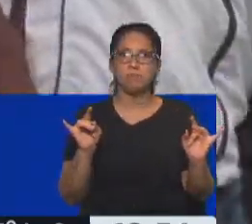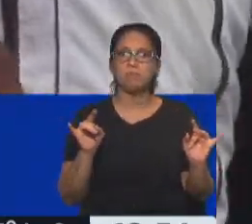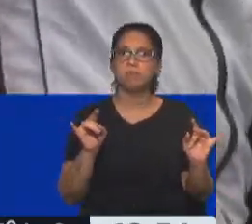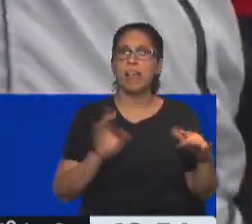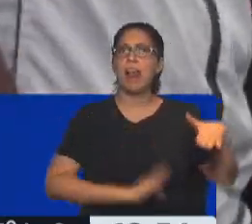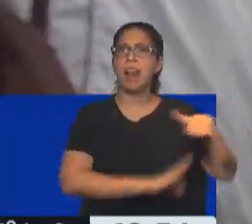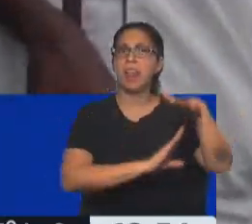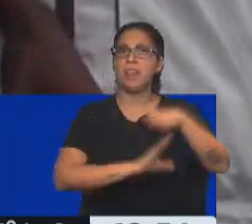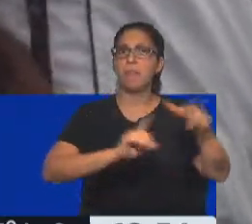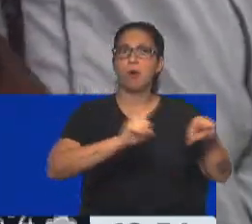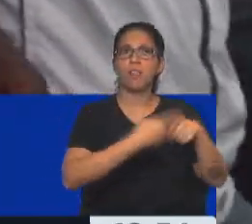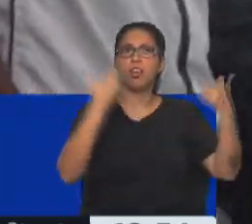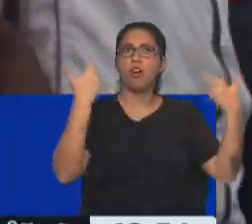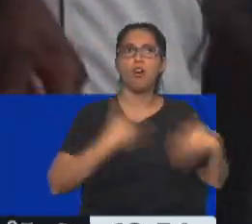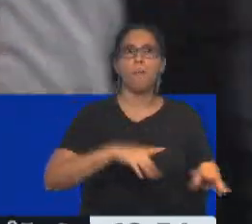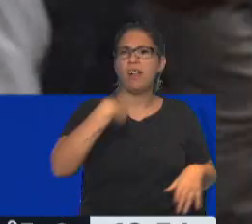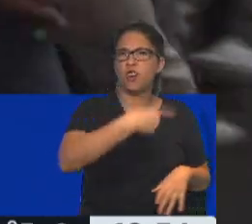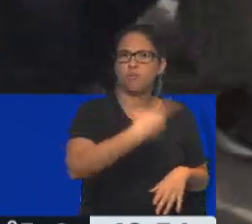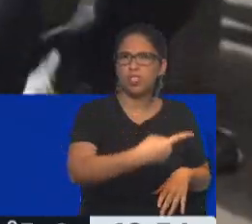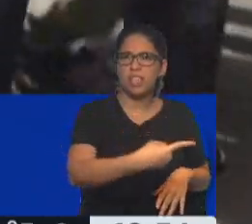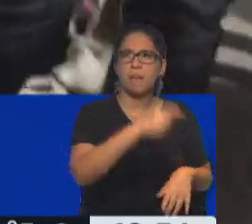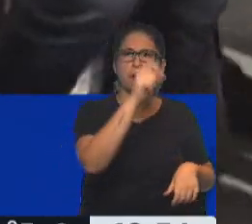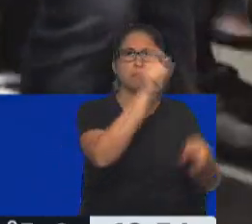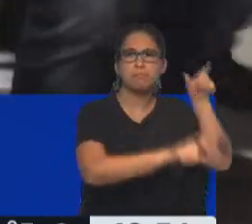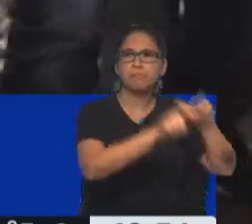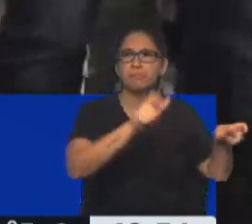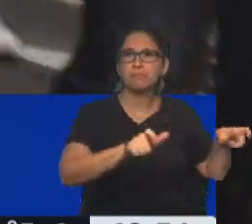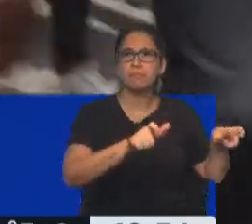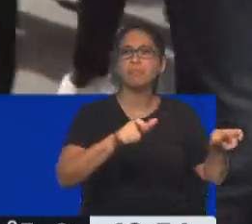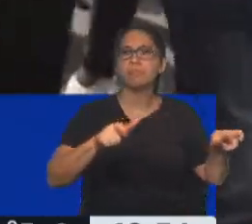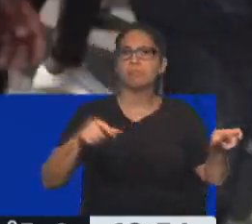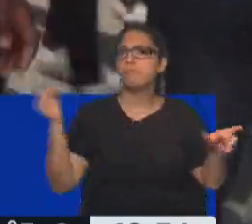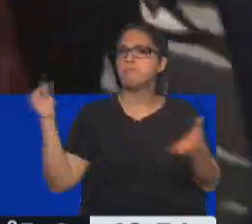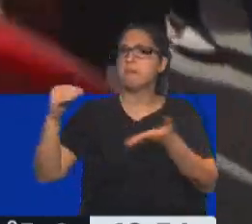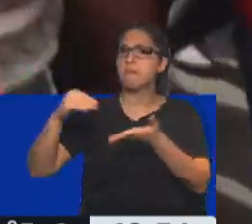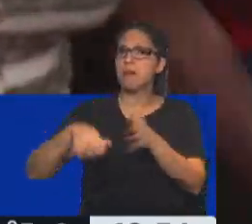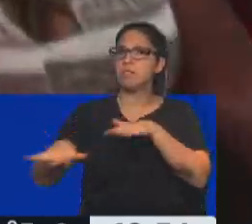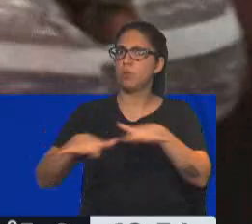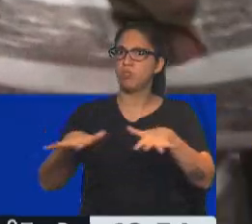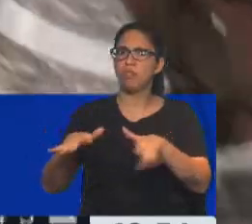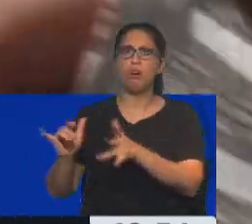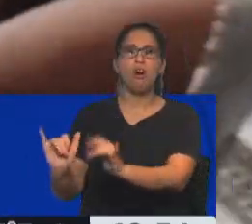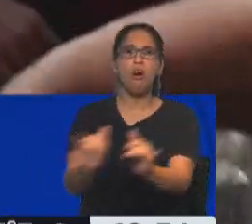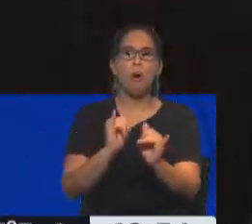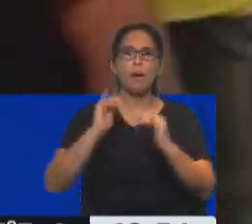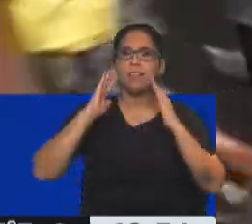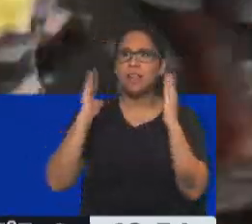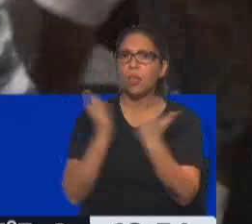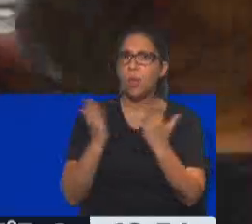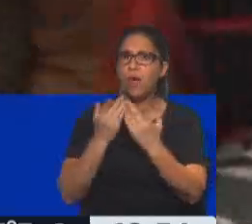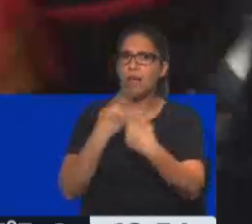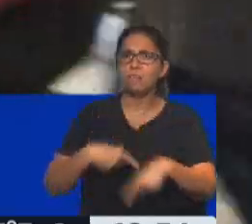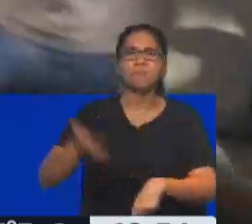líderes políticos tradicionales o los conflictos étnicos conocidos hasta ahora en Kenia. Se trata de jóvenes y estudiantes